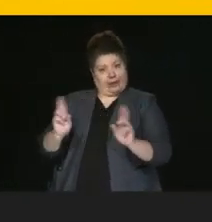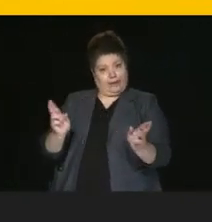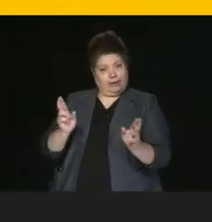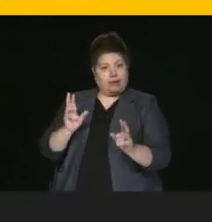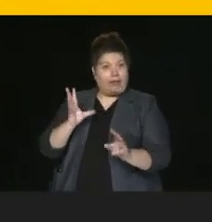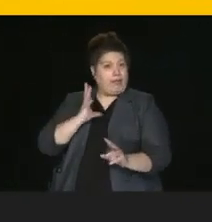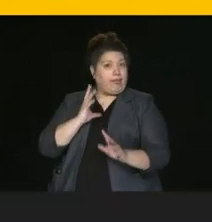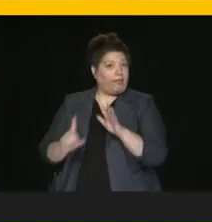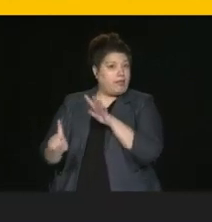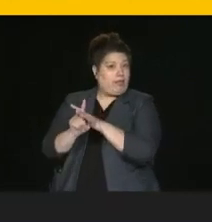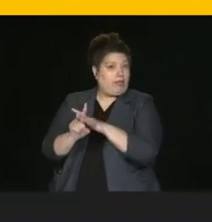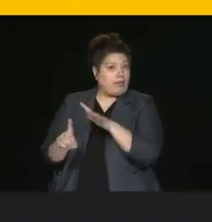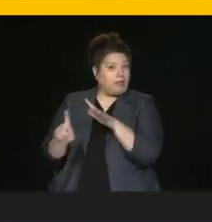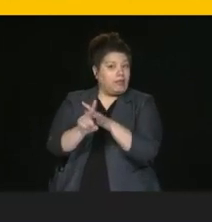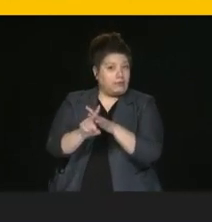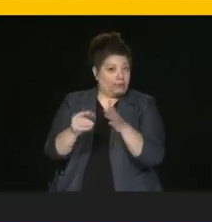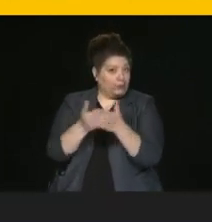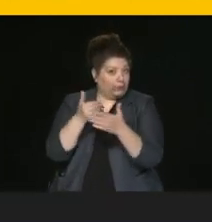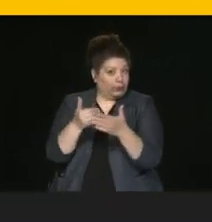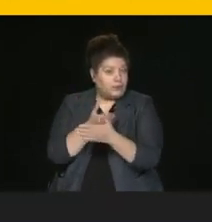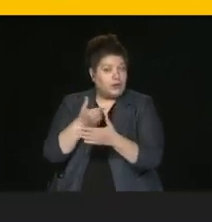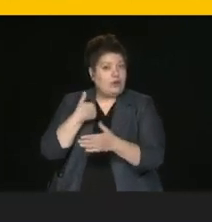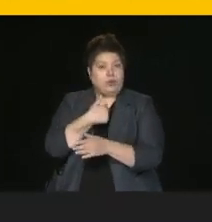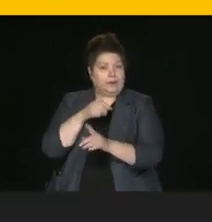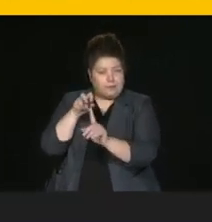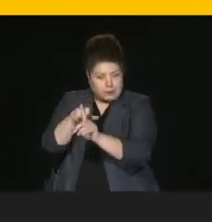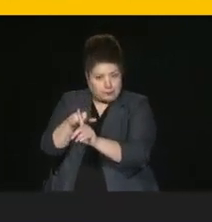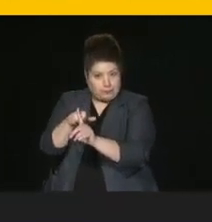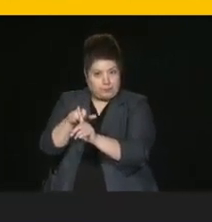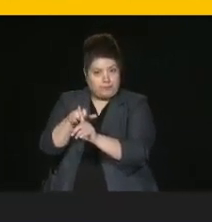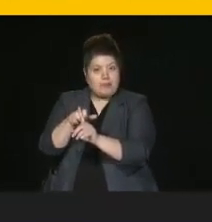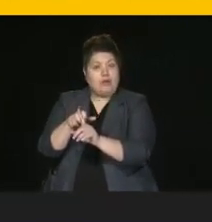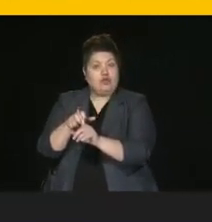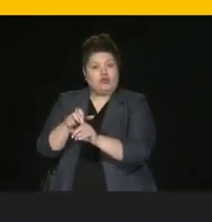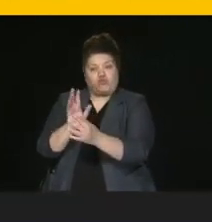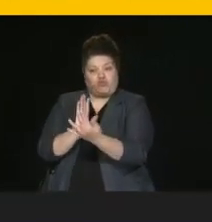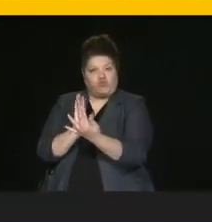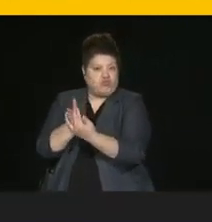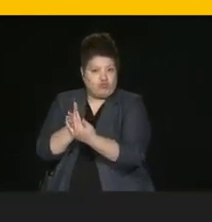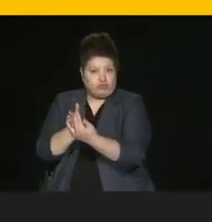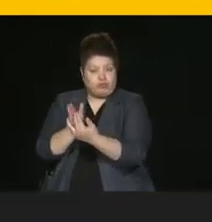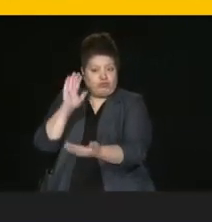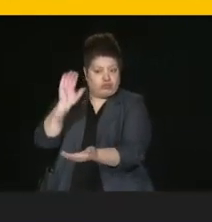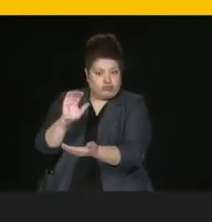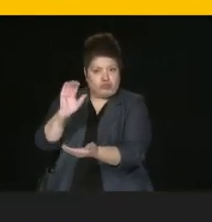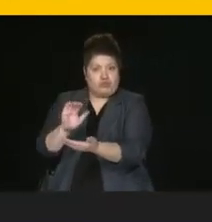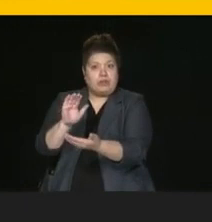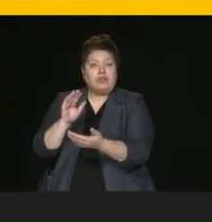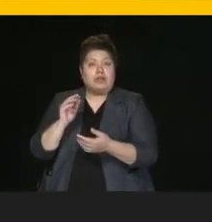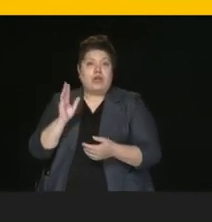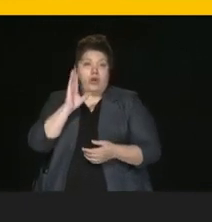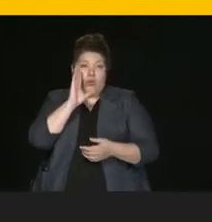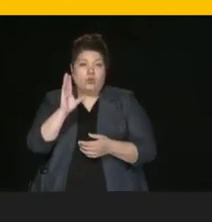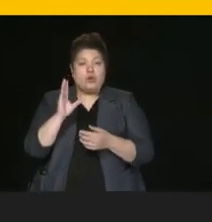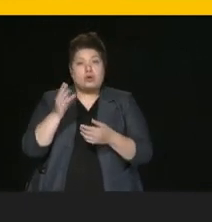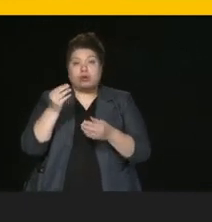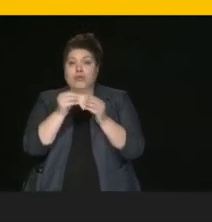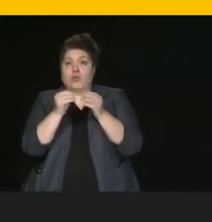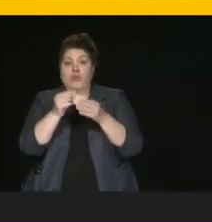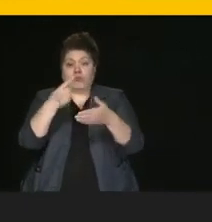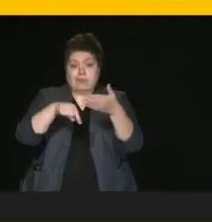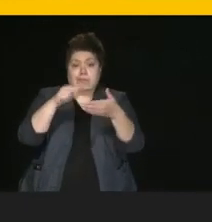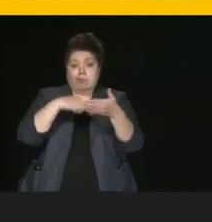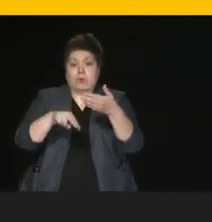trace and stamp out any changes of transmission quickly. We will be back in the coming weeks to provide an update on our progress as the impact of our